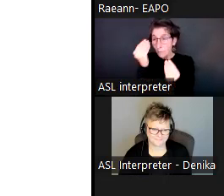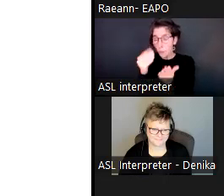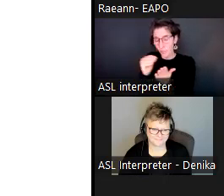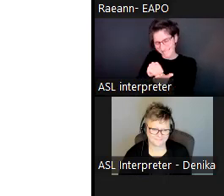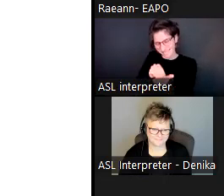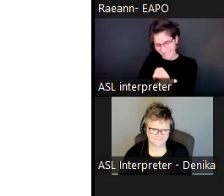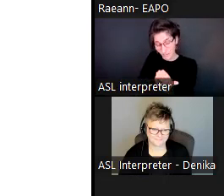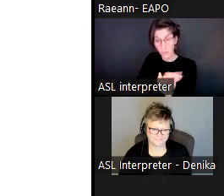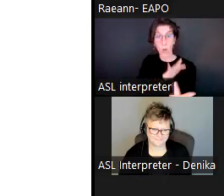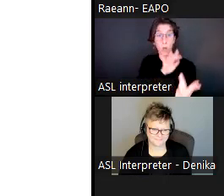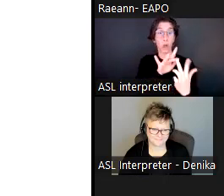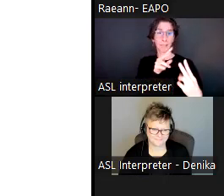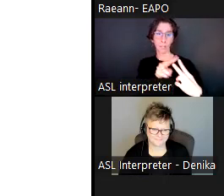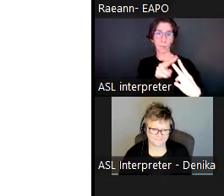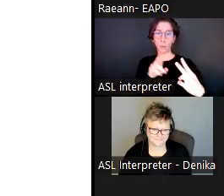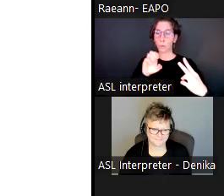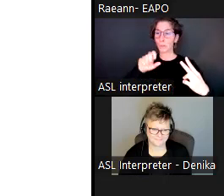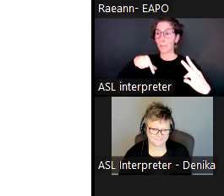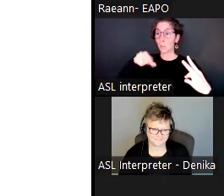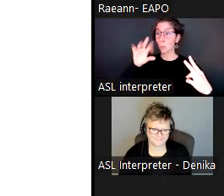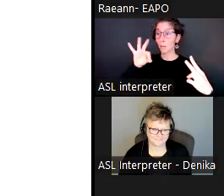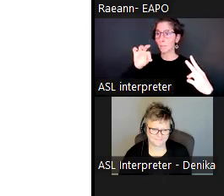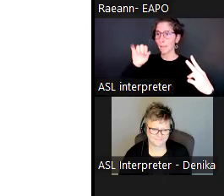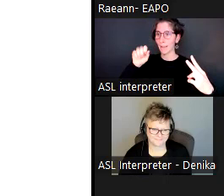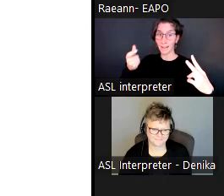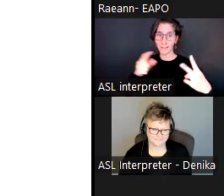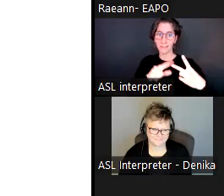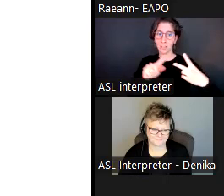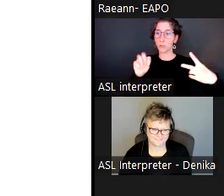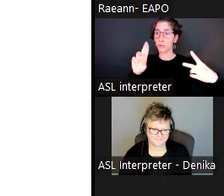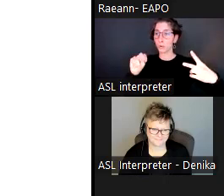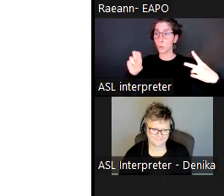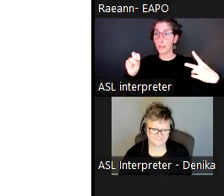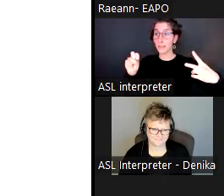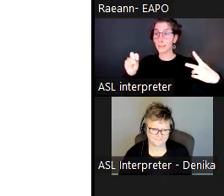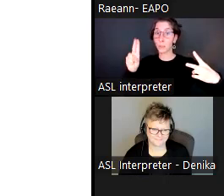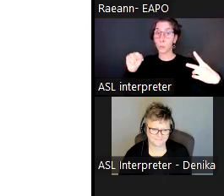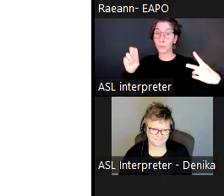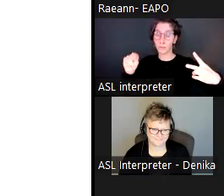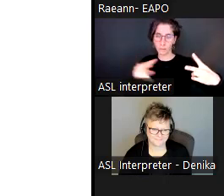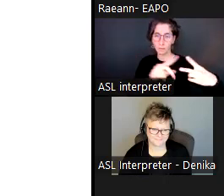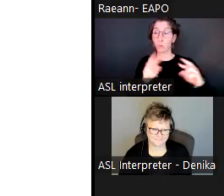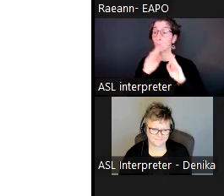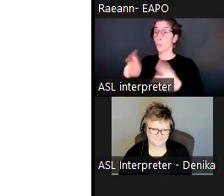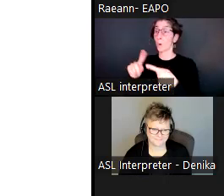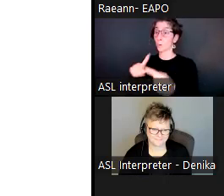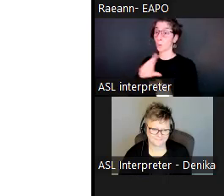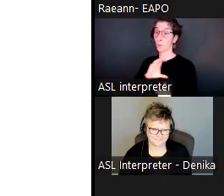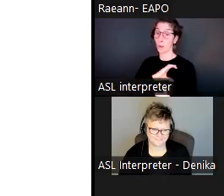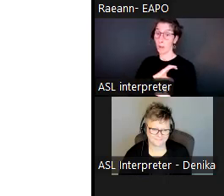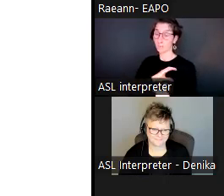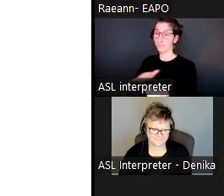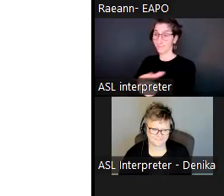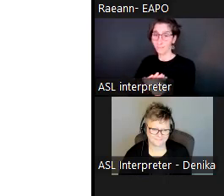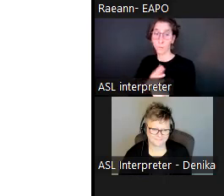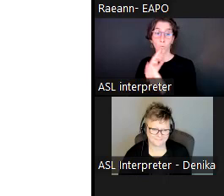bureaus that I just mentioned. Report the incident to your local law enforcement. Report the incident to Canadian